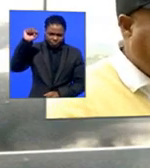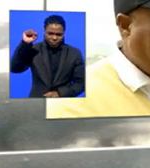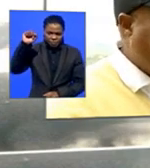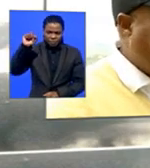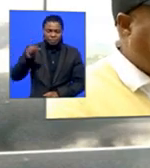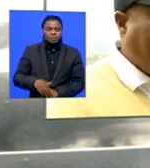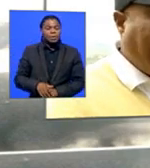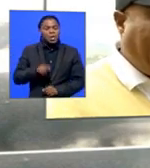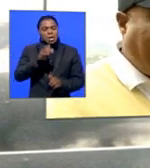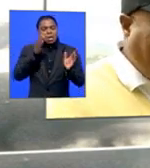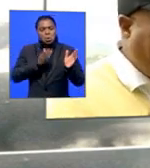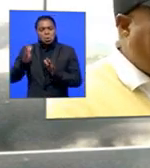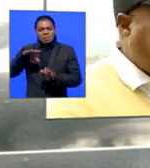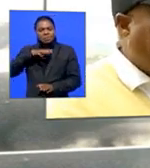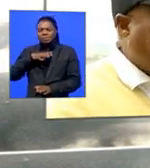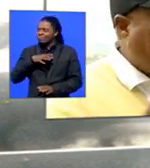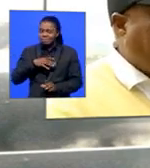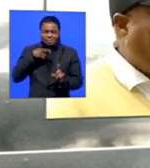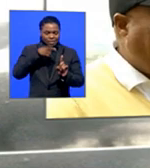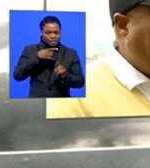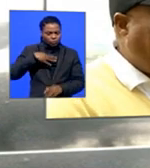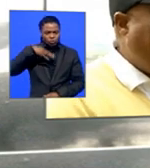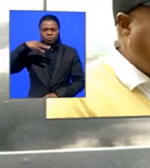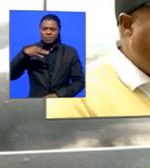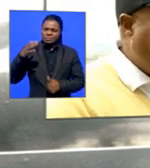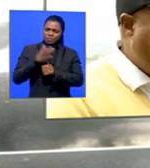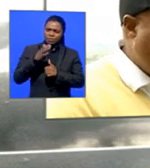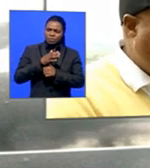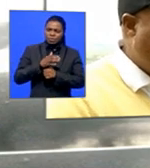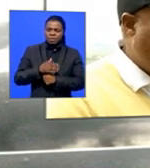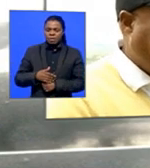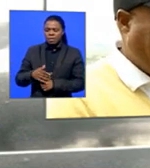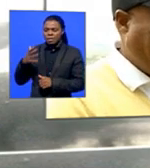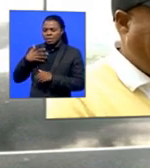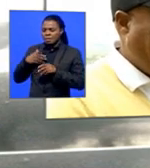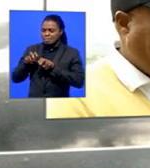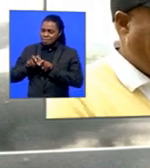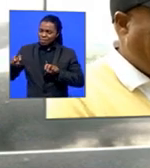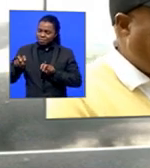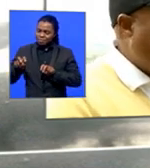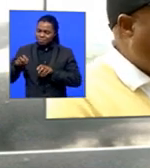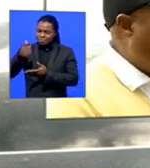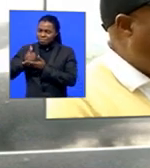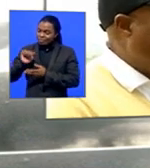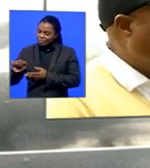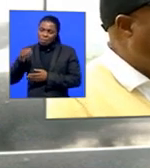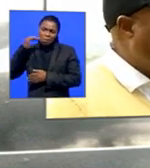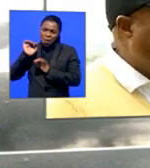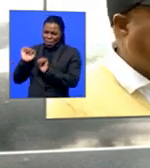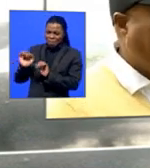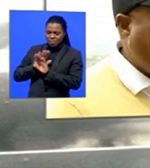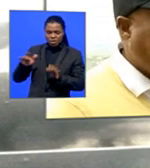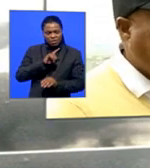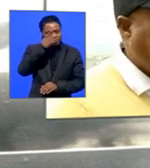and mobilize them, but he was the first to sit on a whites-only bench, for example.